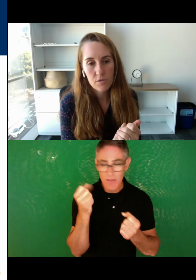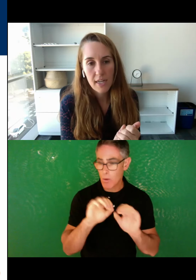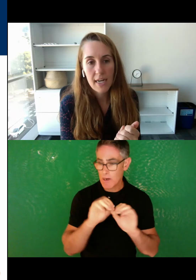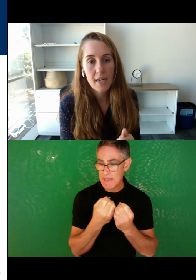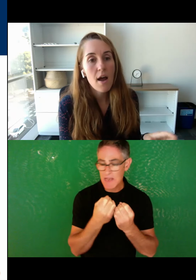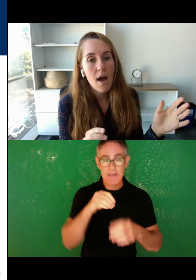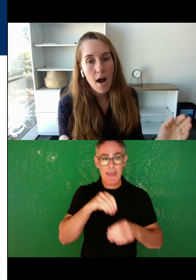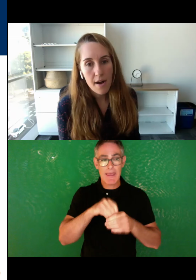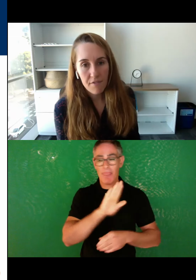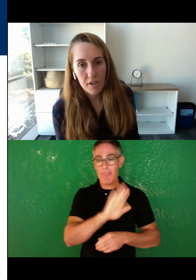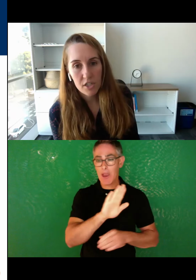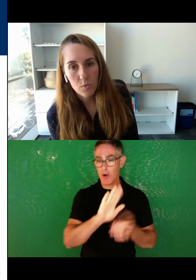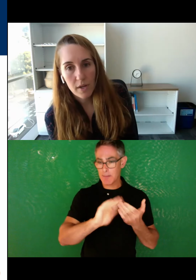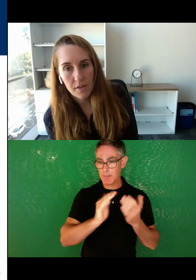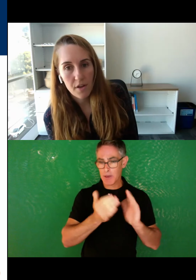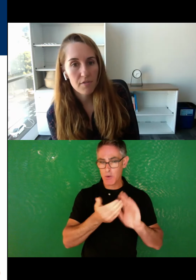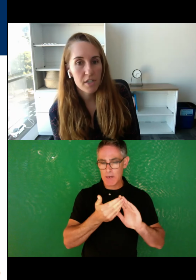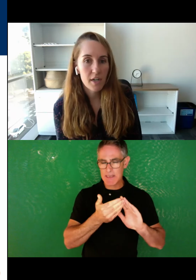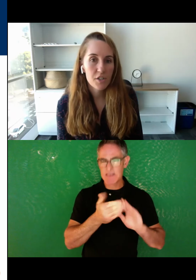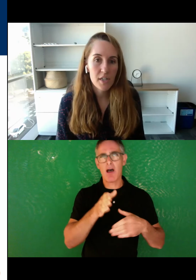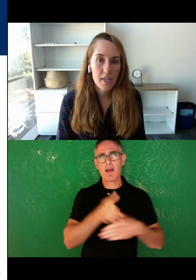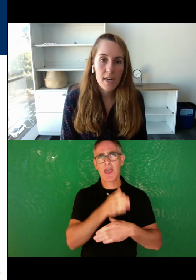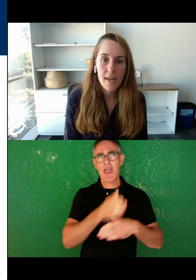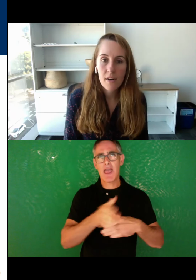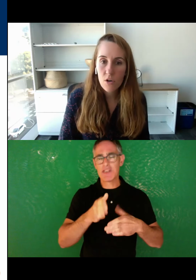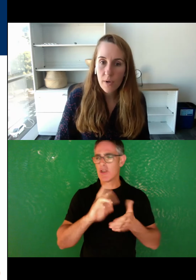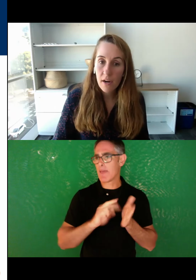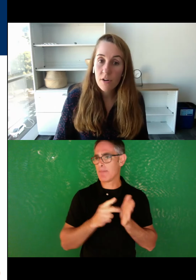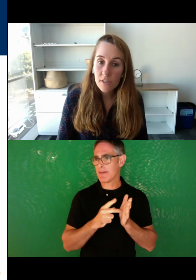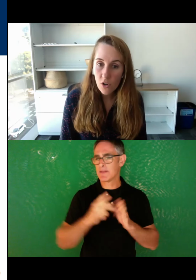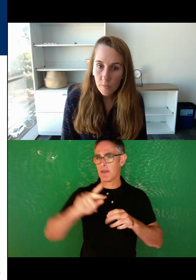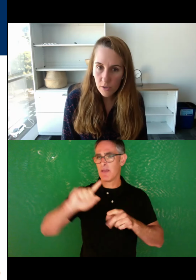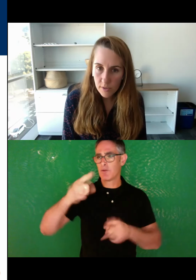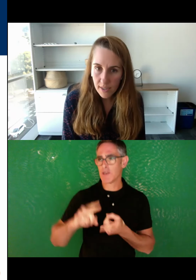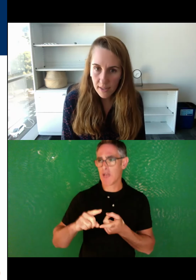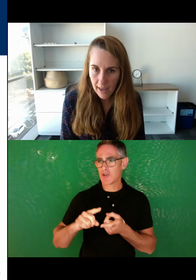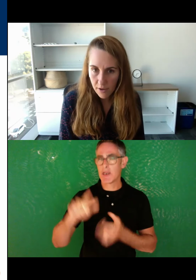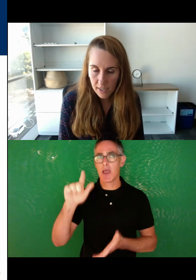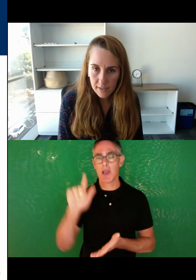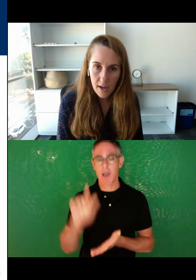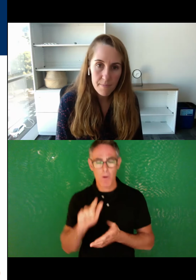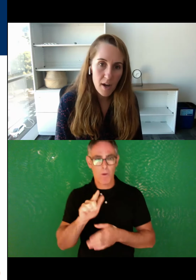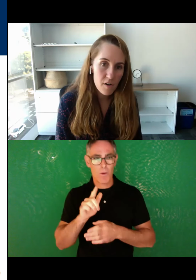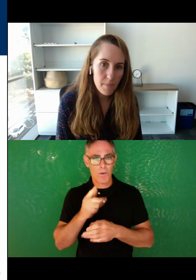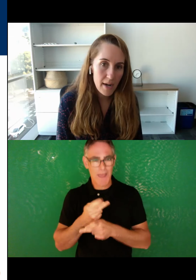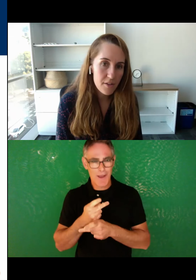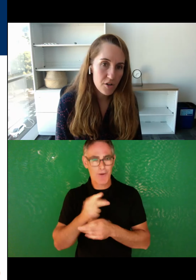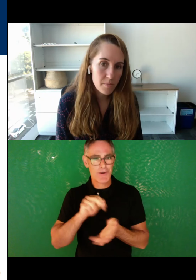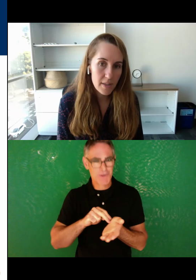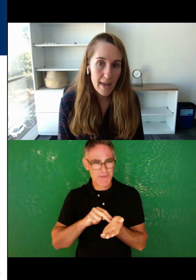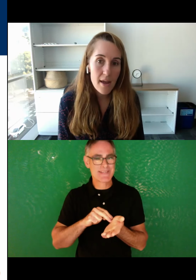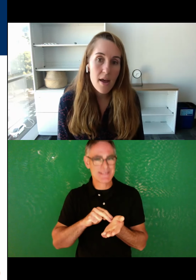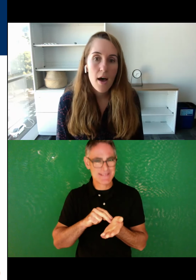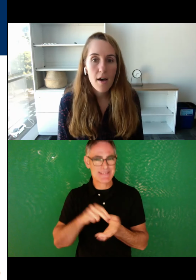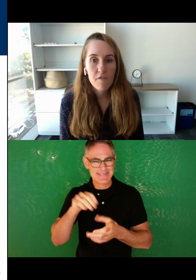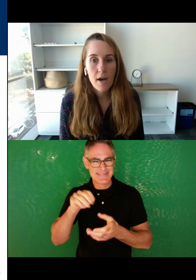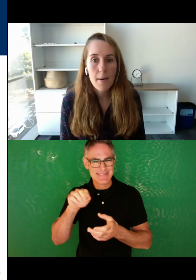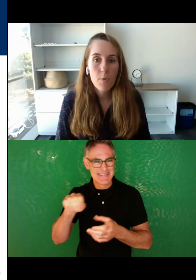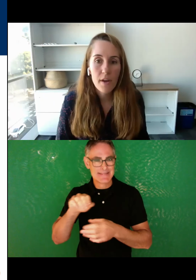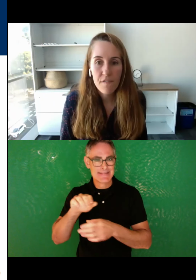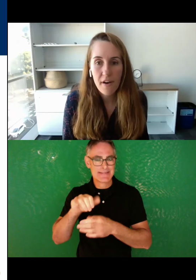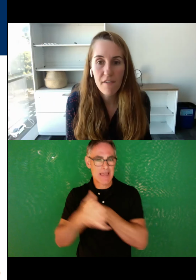is associated on average with a reduction in low care nursing home use in the counties covered by the AAA